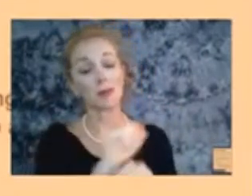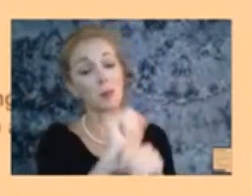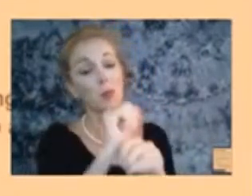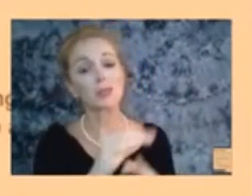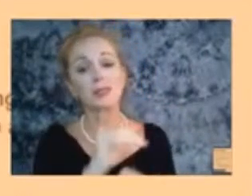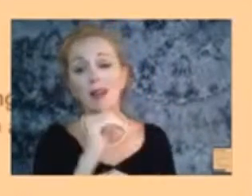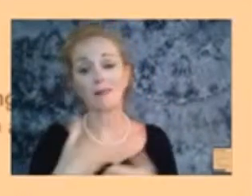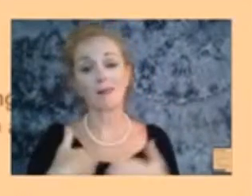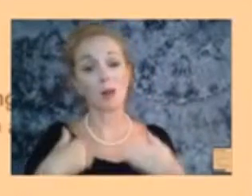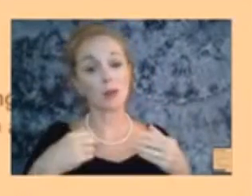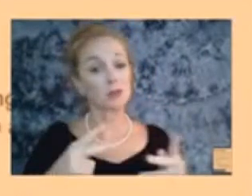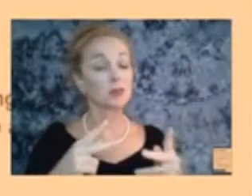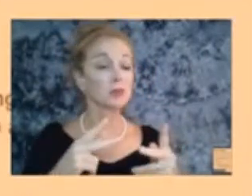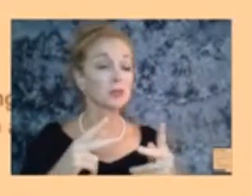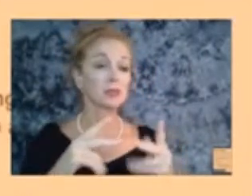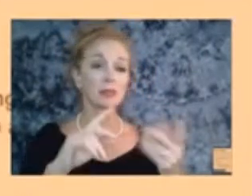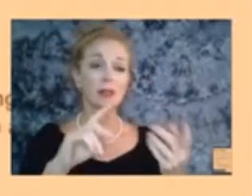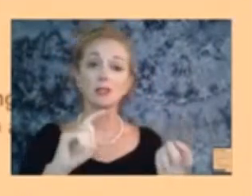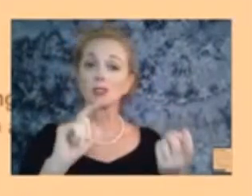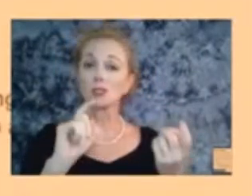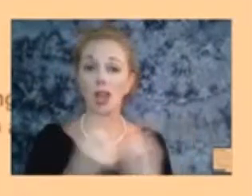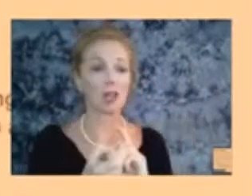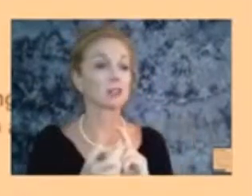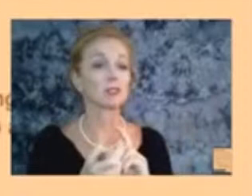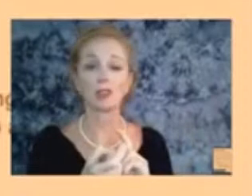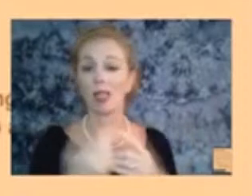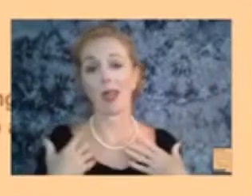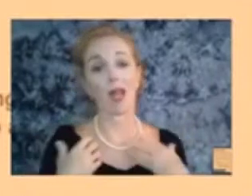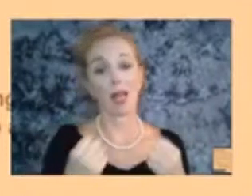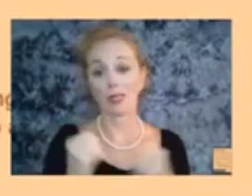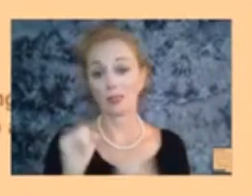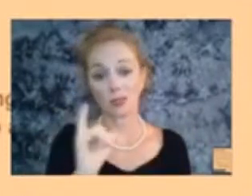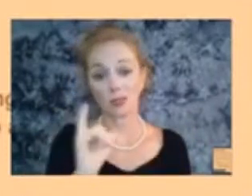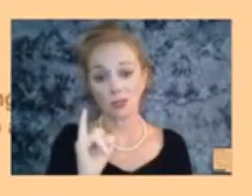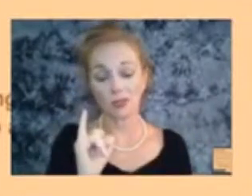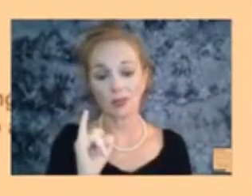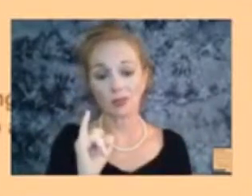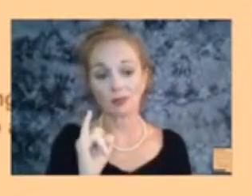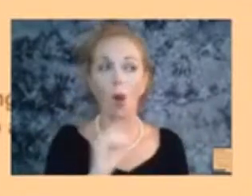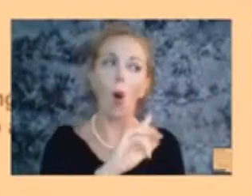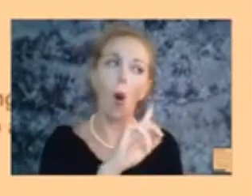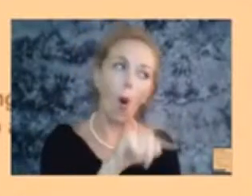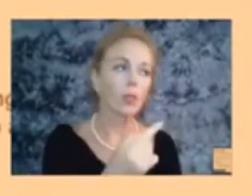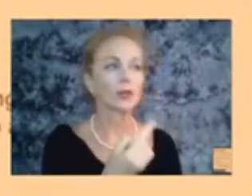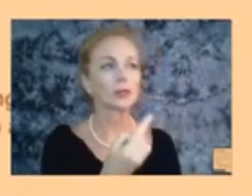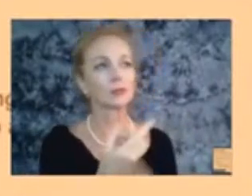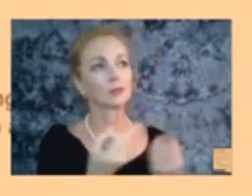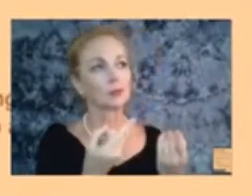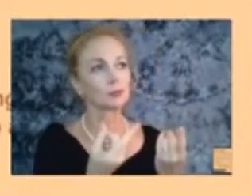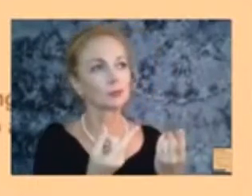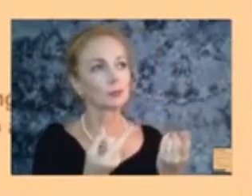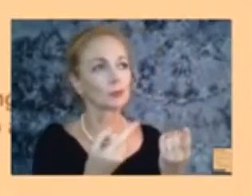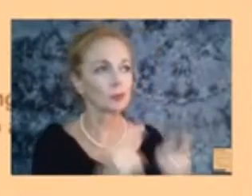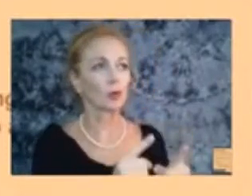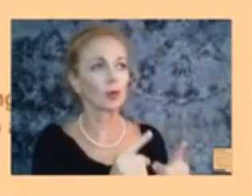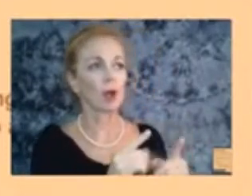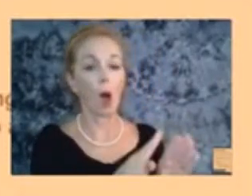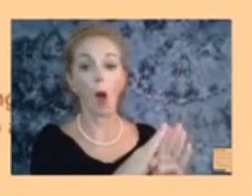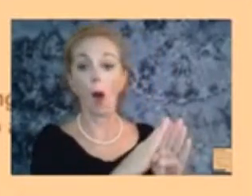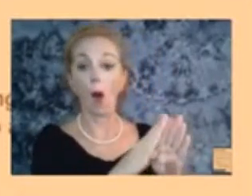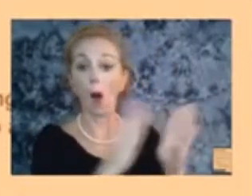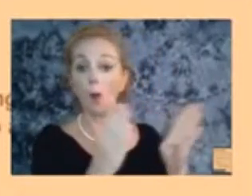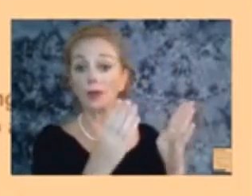health insurance status except during an open enrollment. Now, some of you may ask, well, open enrollment, if you've been watching, and we're going to start sending